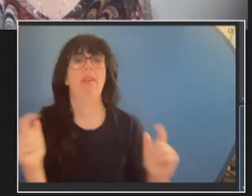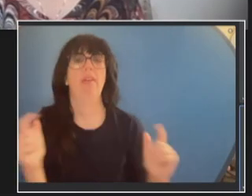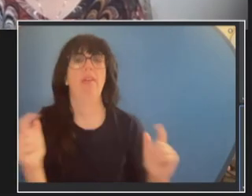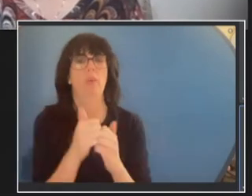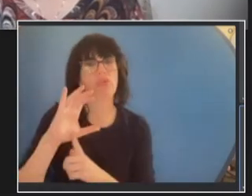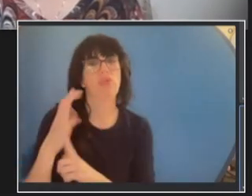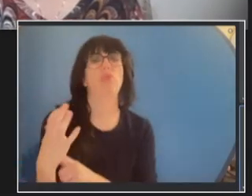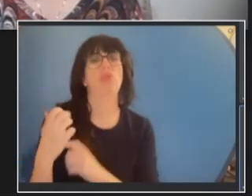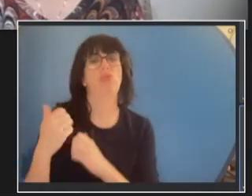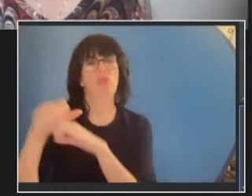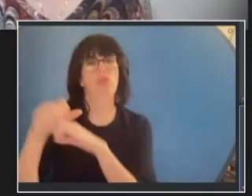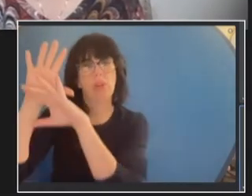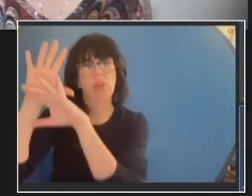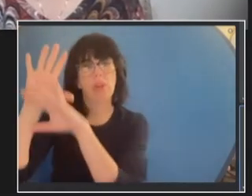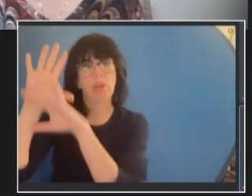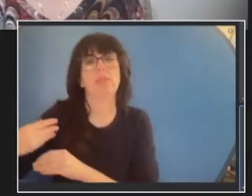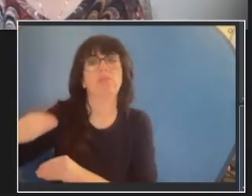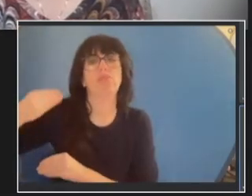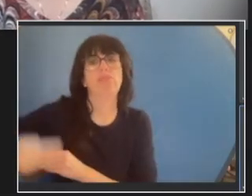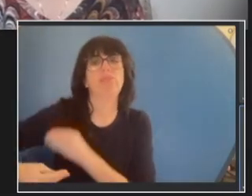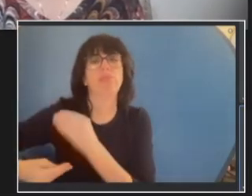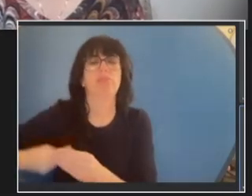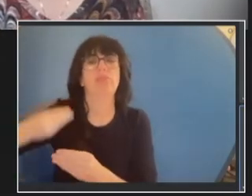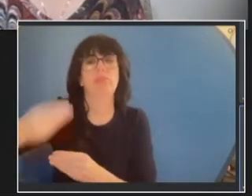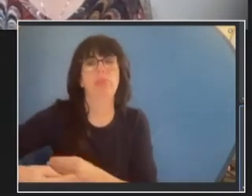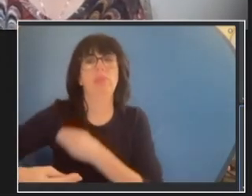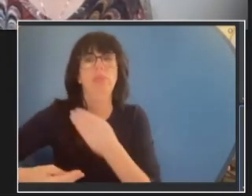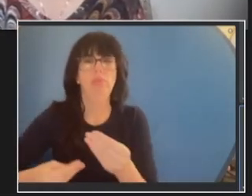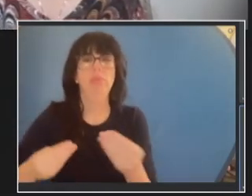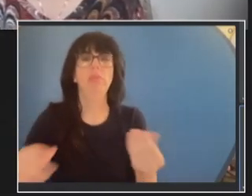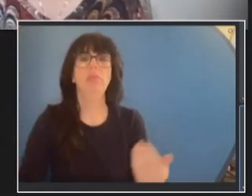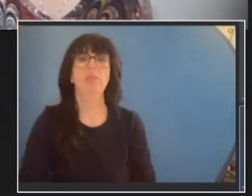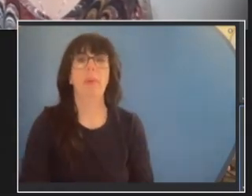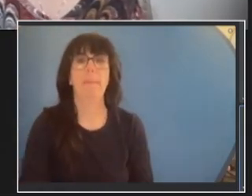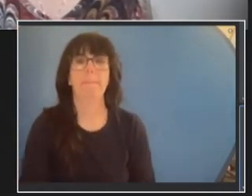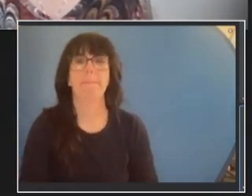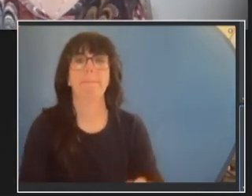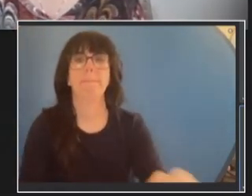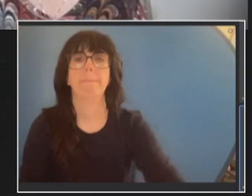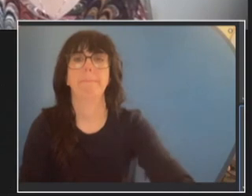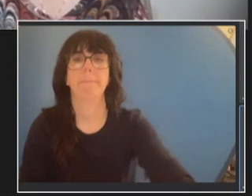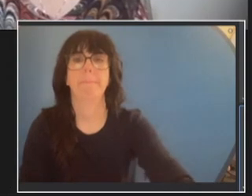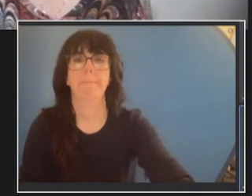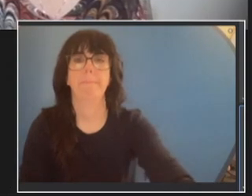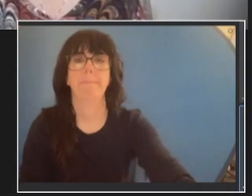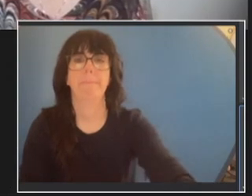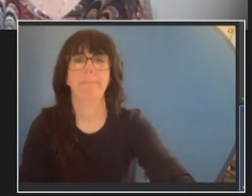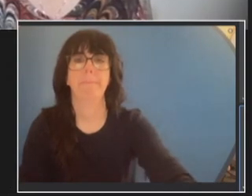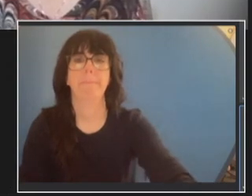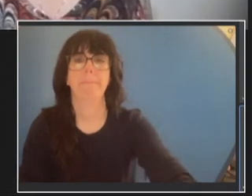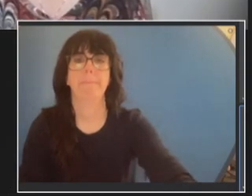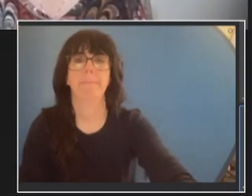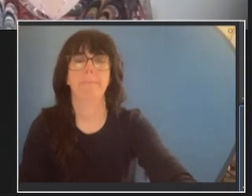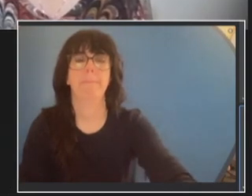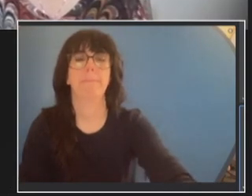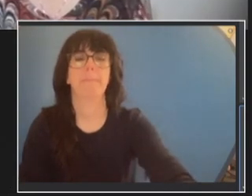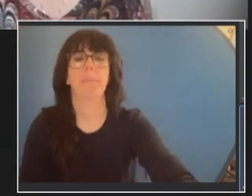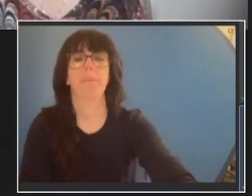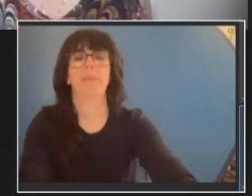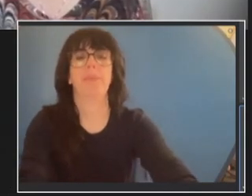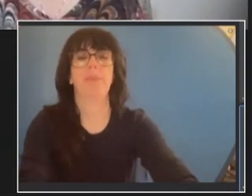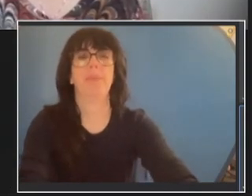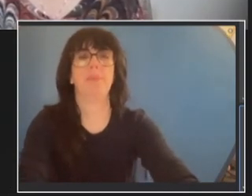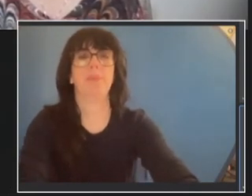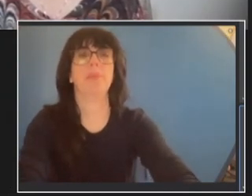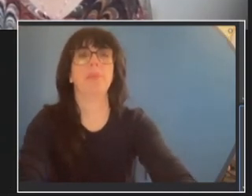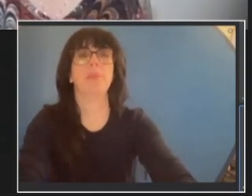were passed down from generation to generation. And that has influenced my mission as an author, which